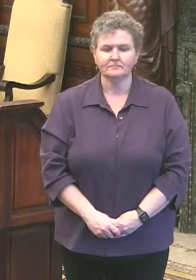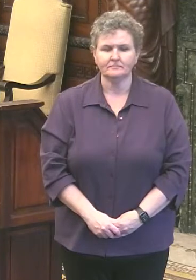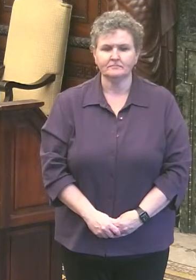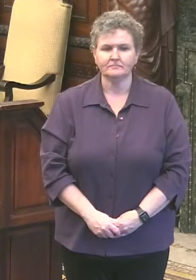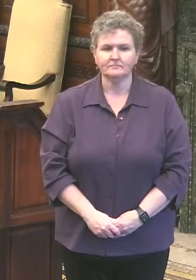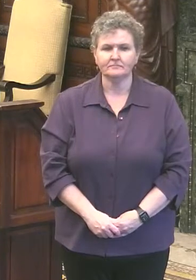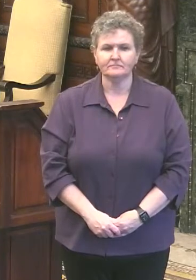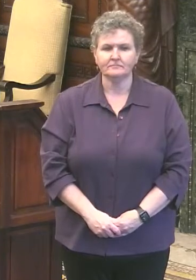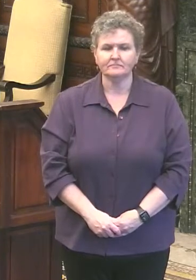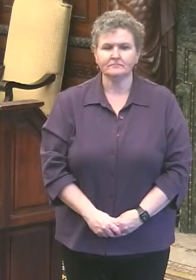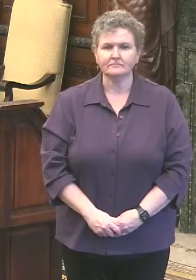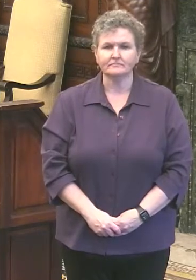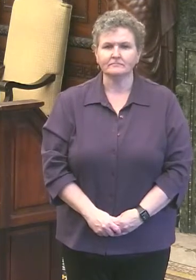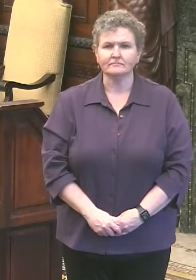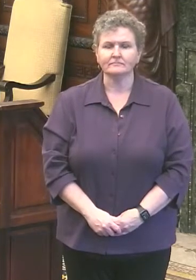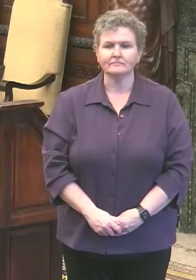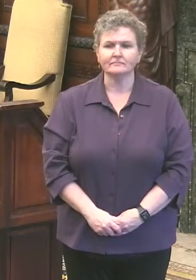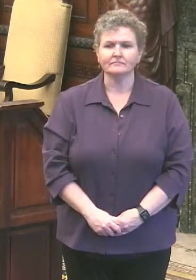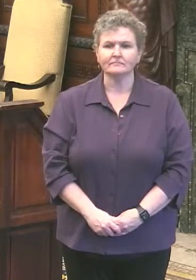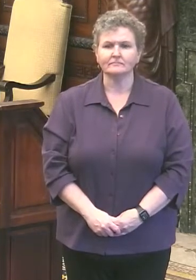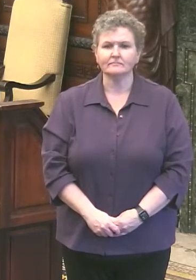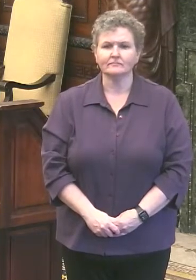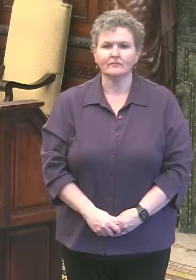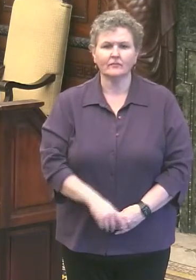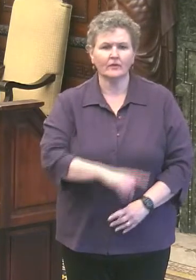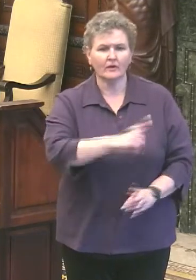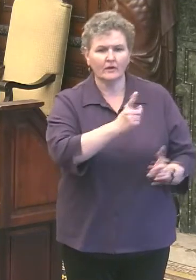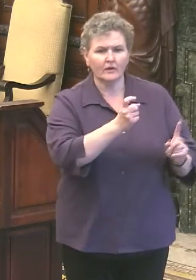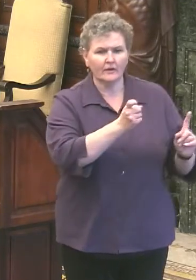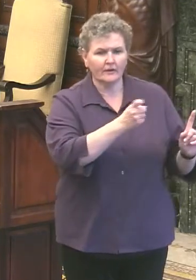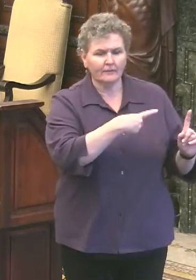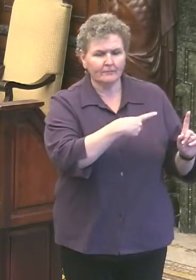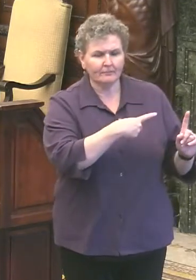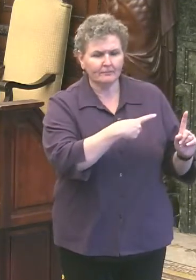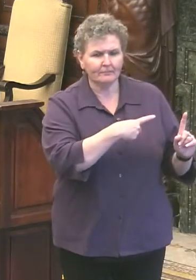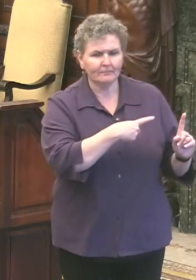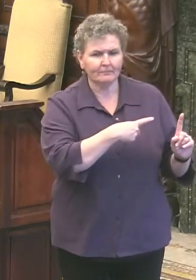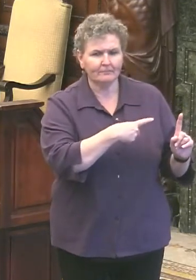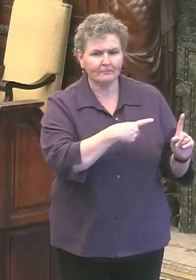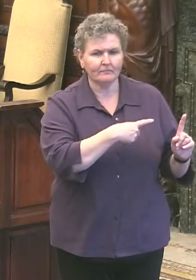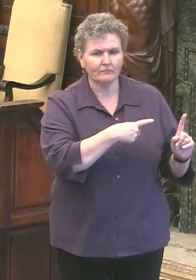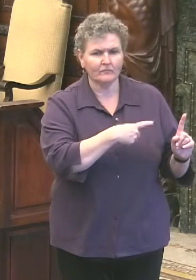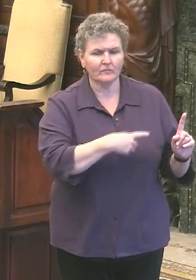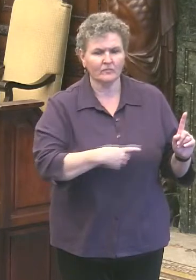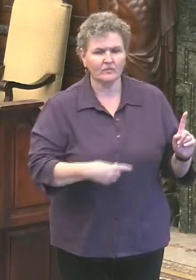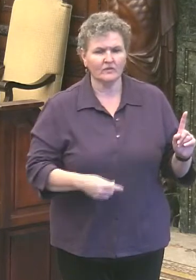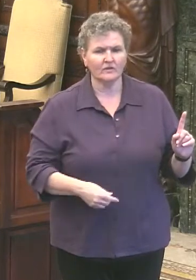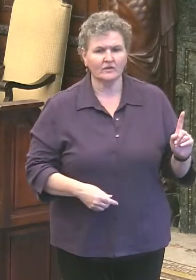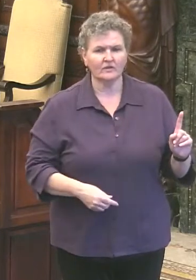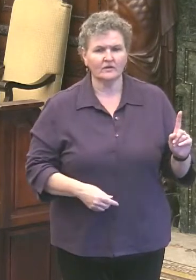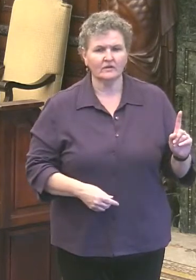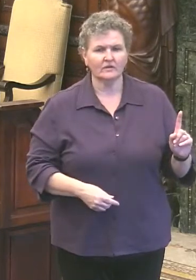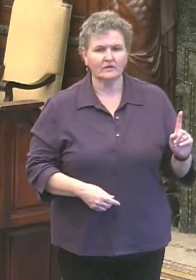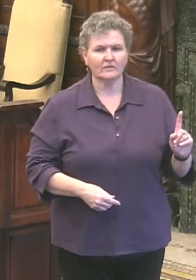no se repita aquí? Yaima, ¿puedes repetirme un poquito qué fue lo que dijo el gobernador de New Jersey? Que